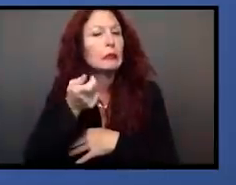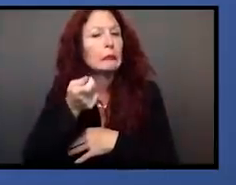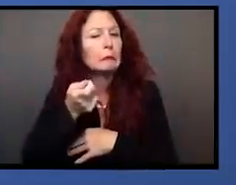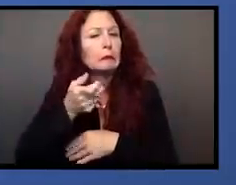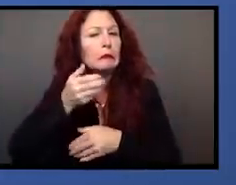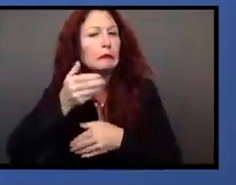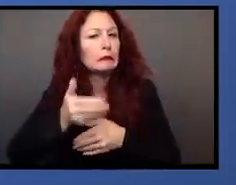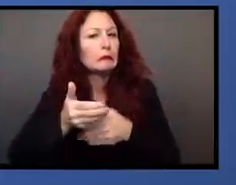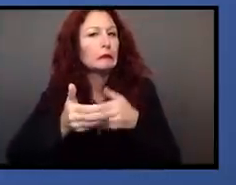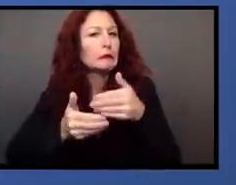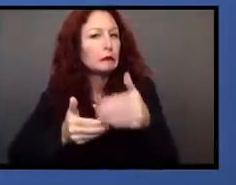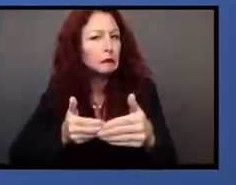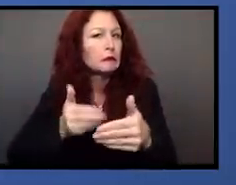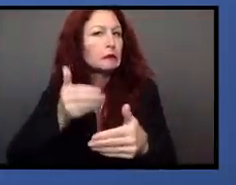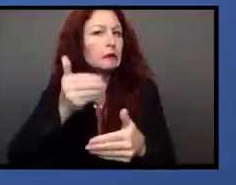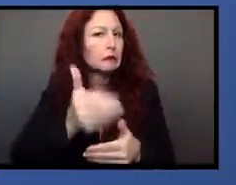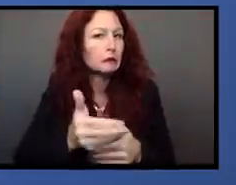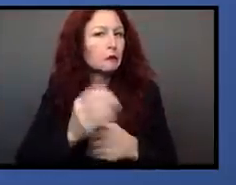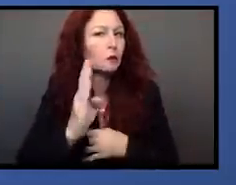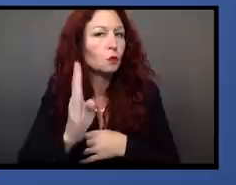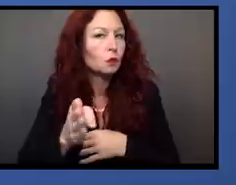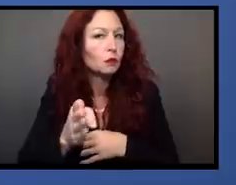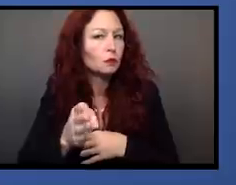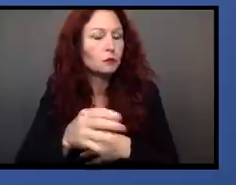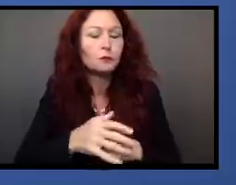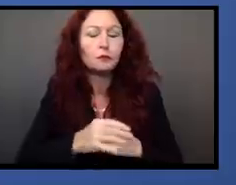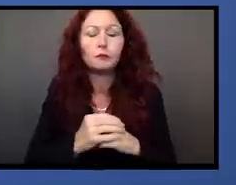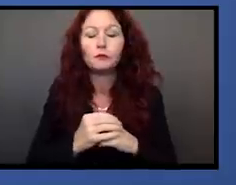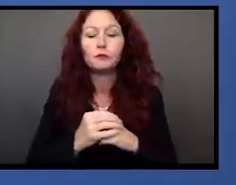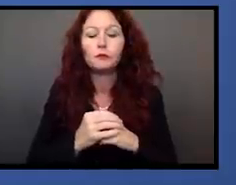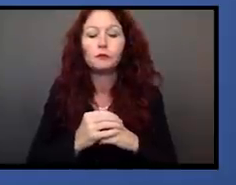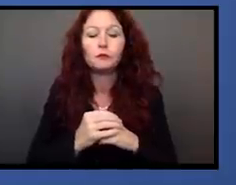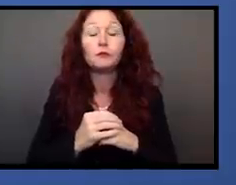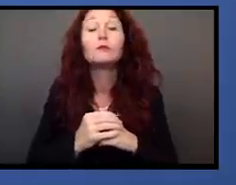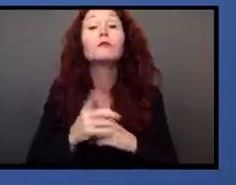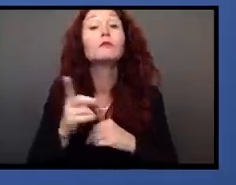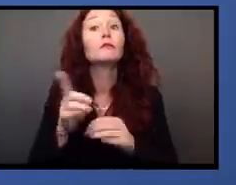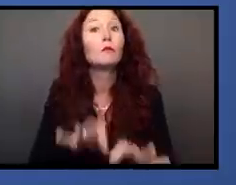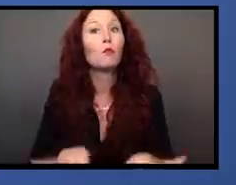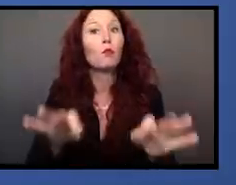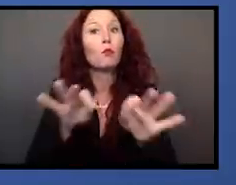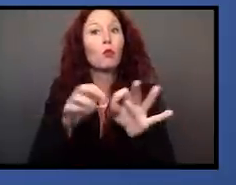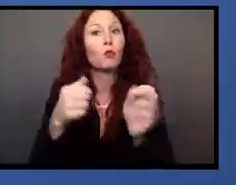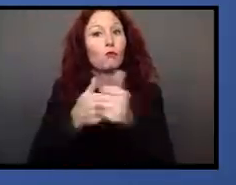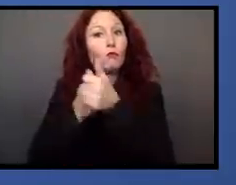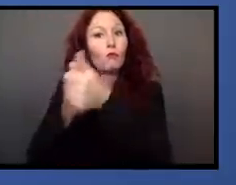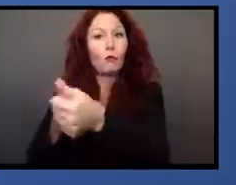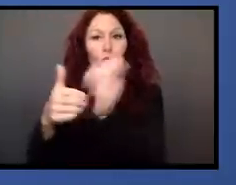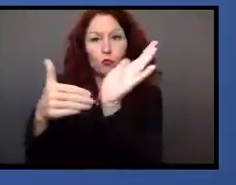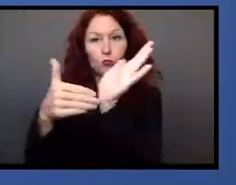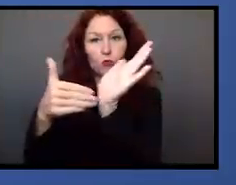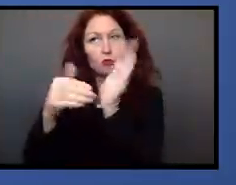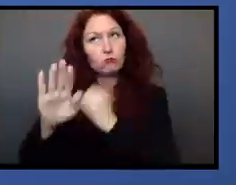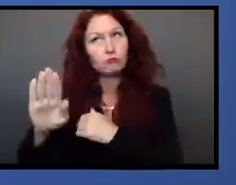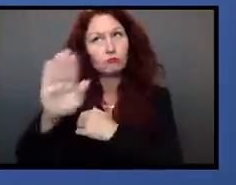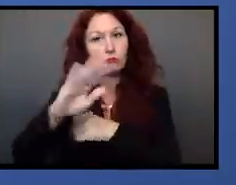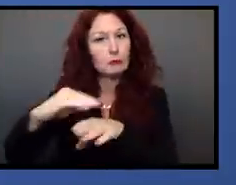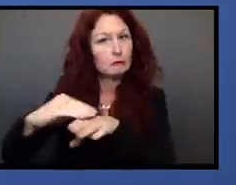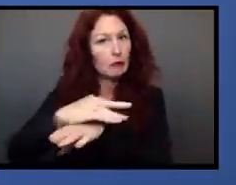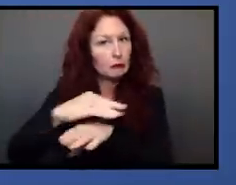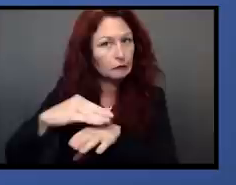and methodically to ease some restrictions when the right time comes. And medical experts will be part of that process every step of the